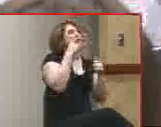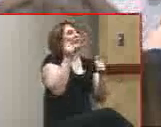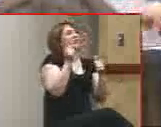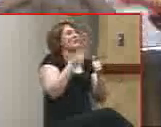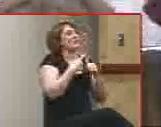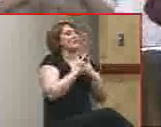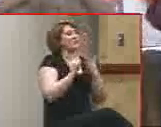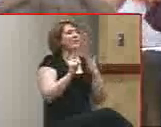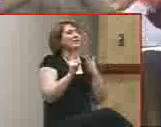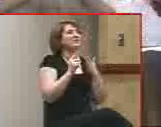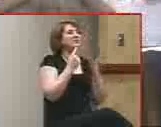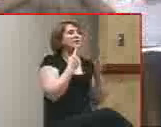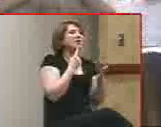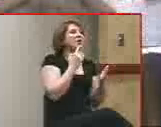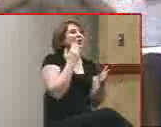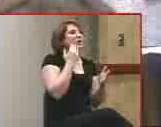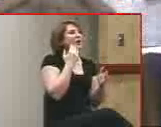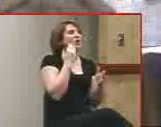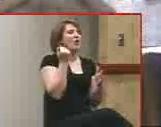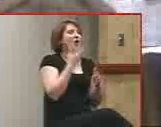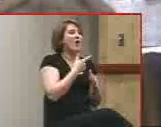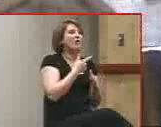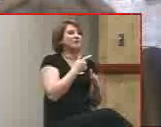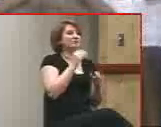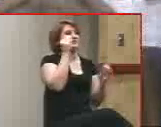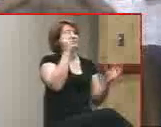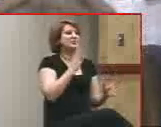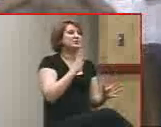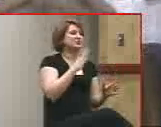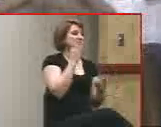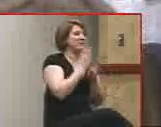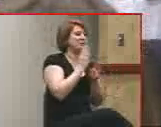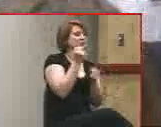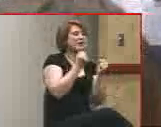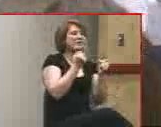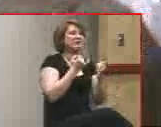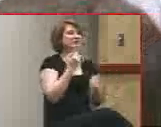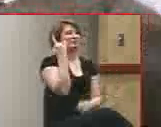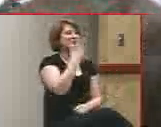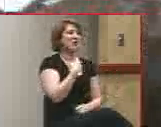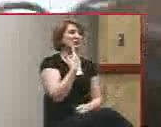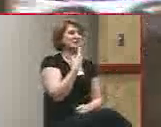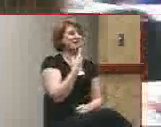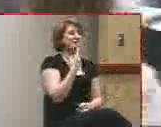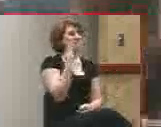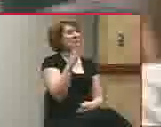to set it up. Everyone would have blue and happy. Blue and happy.